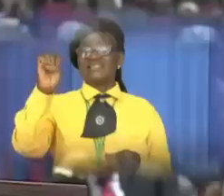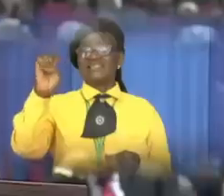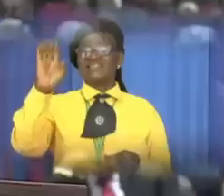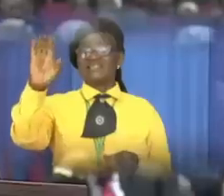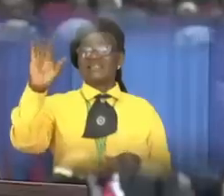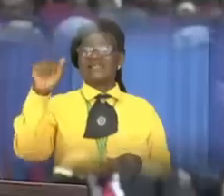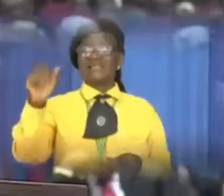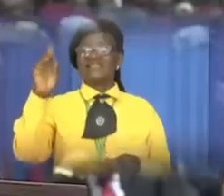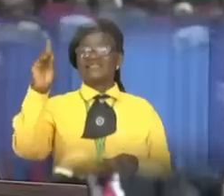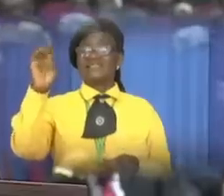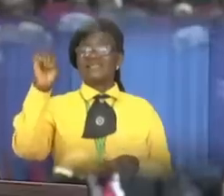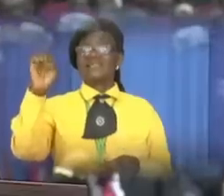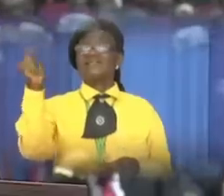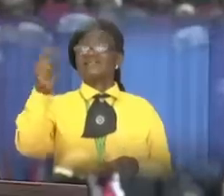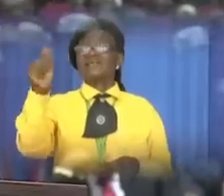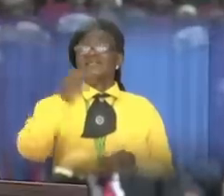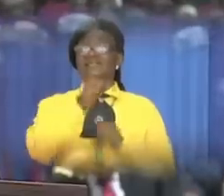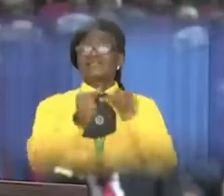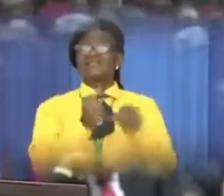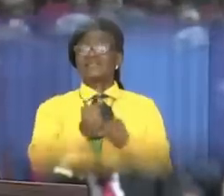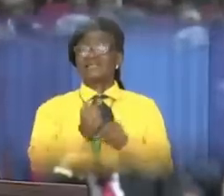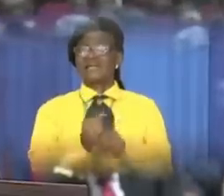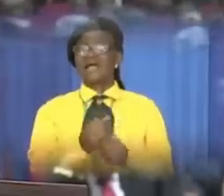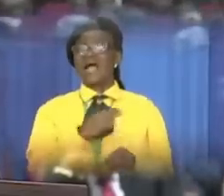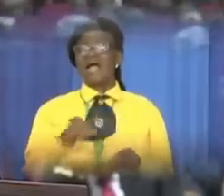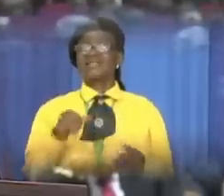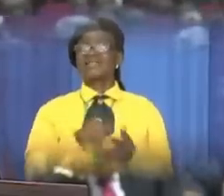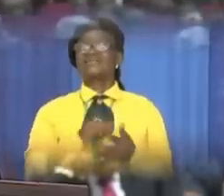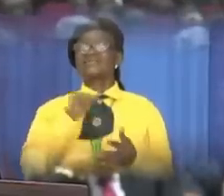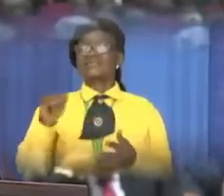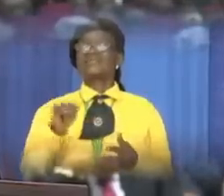is too crucial a night to be